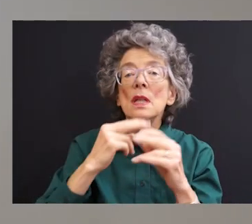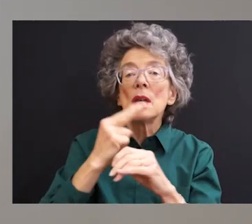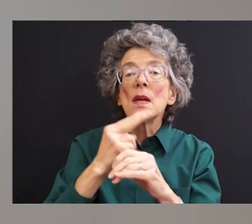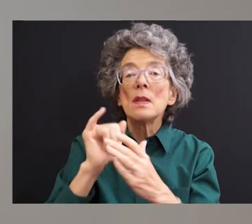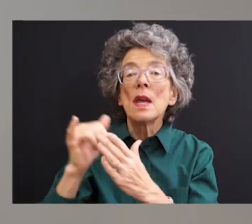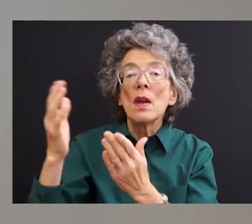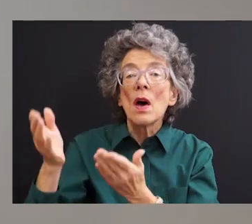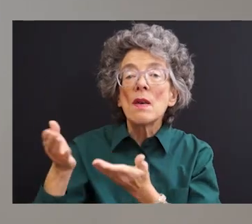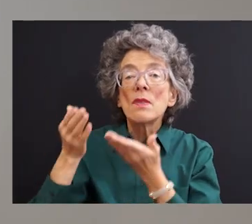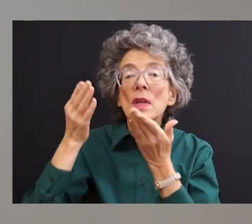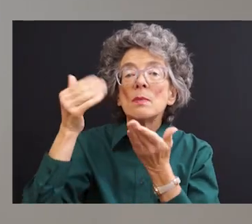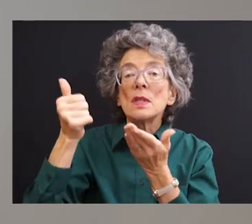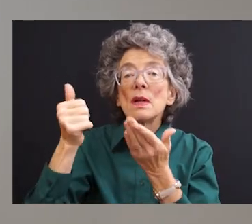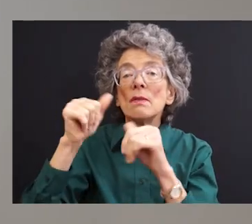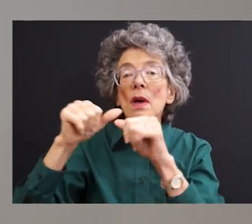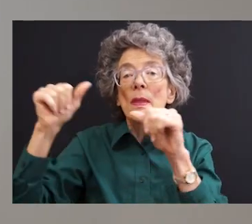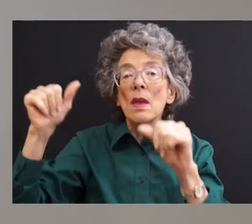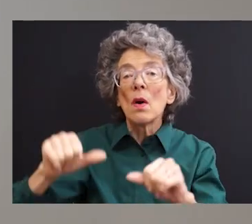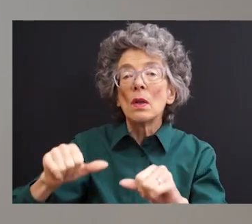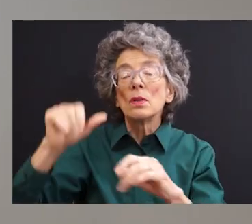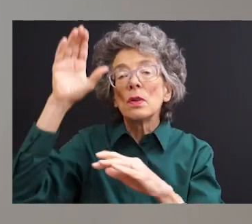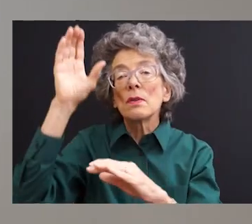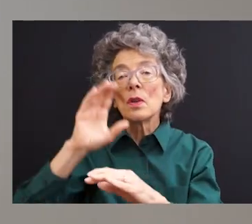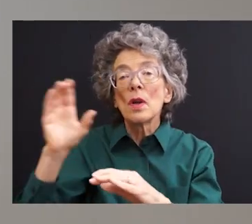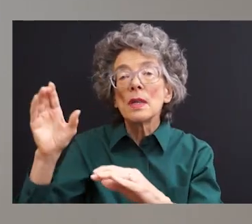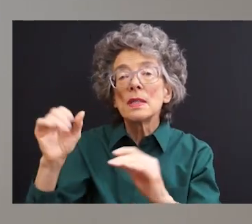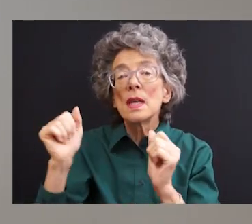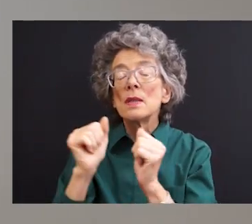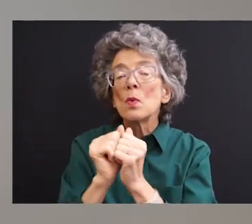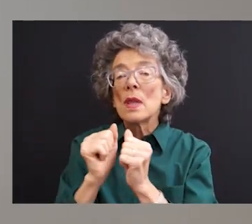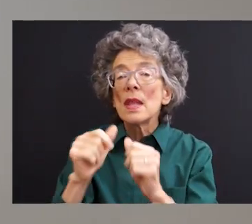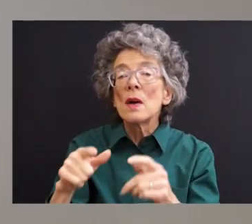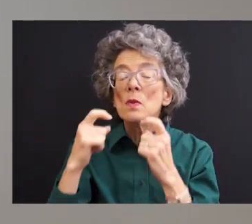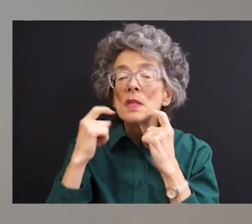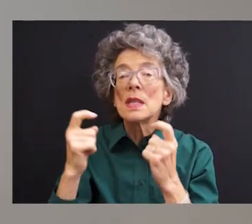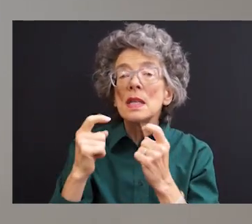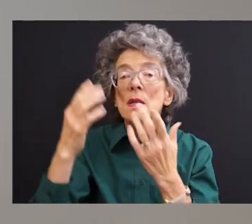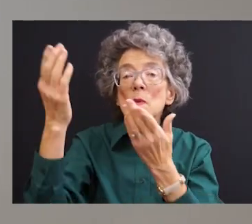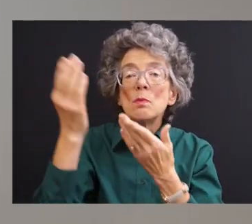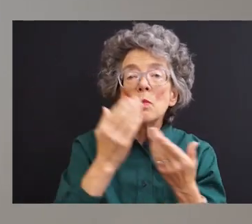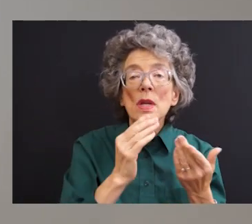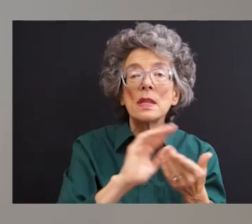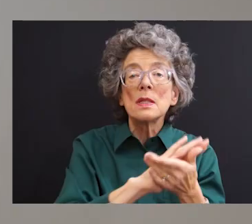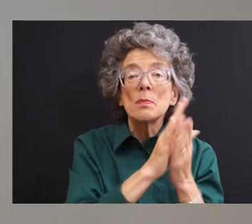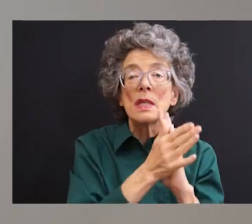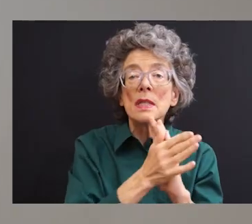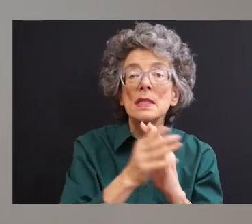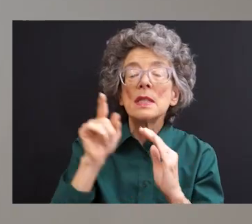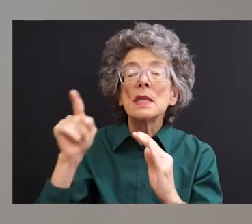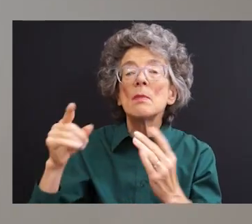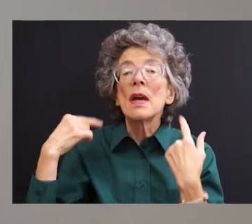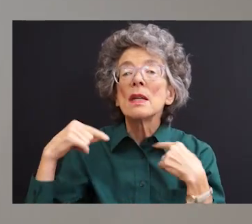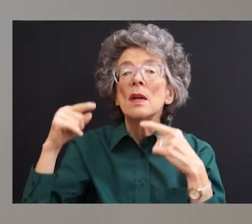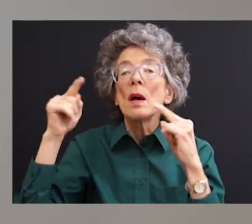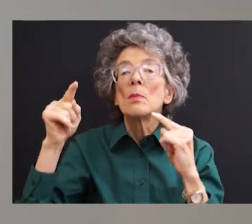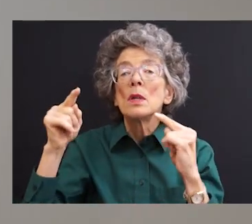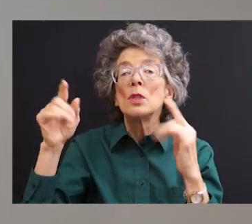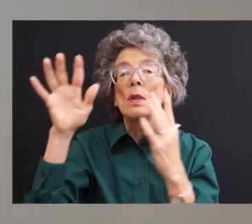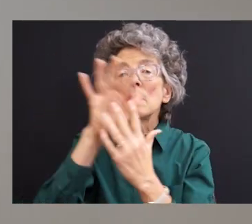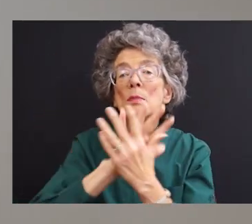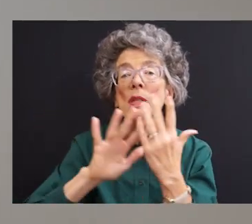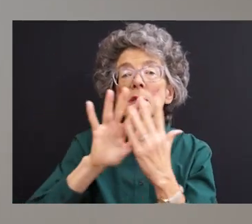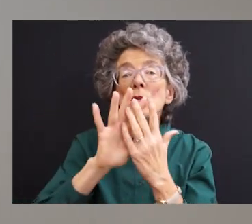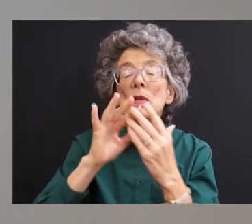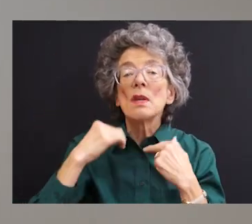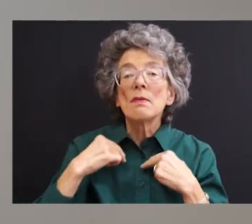offering himself on the altar of the cross as a spotless sacrifice to bring us peace, he might accomplish the mysteries of